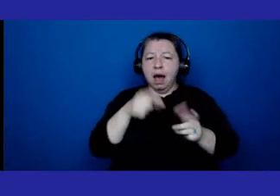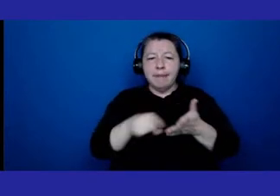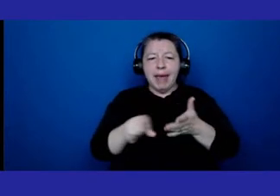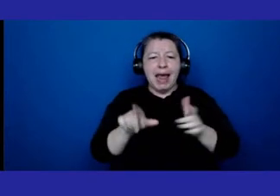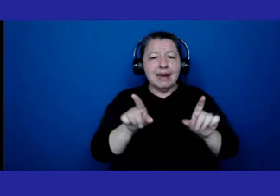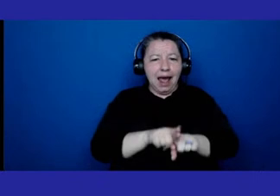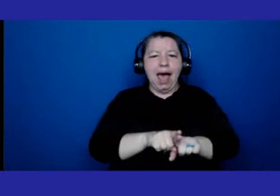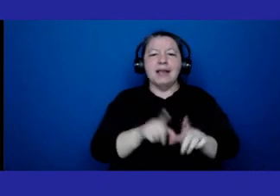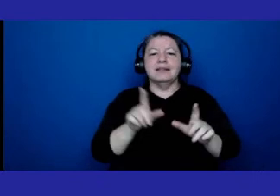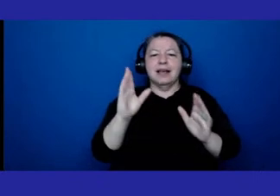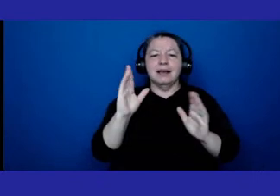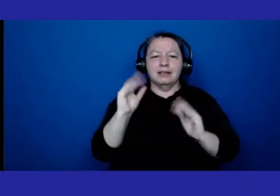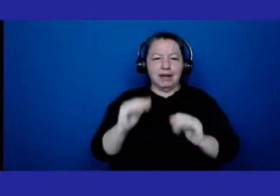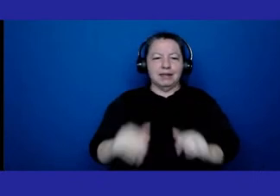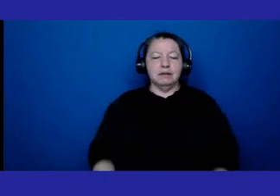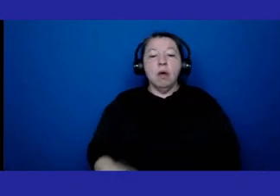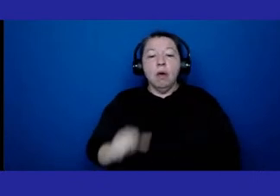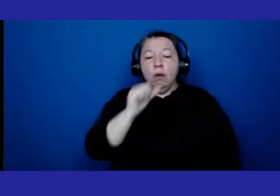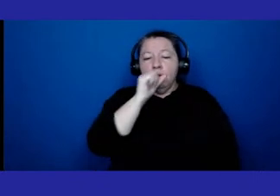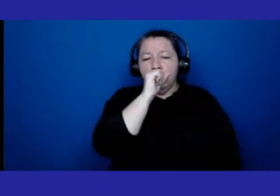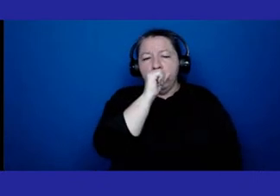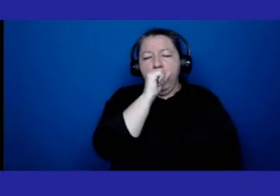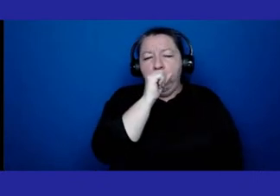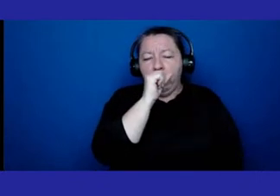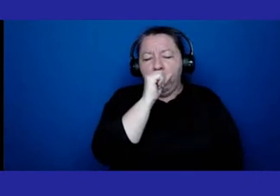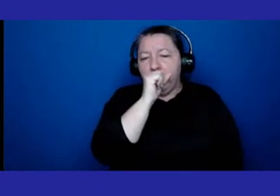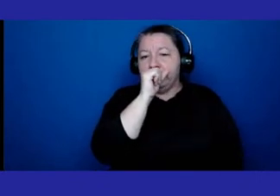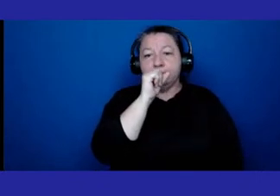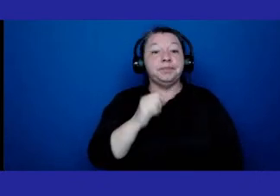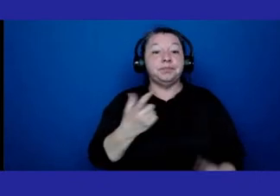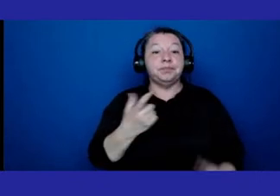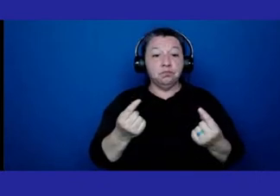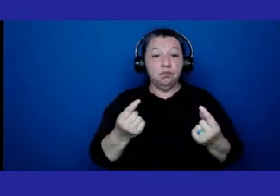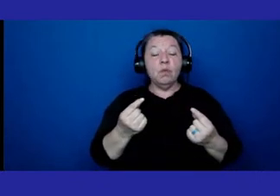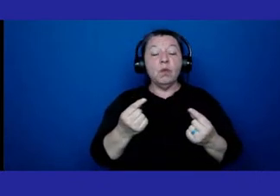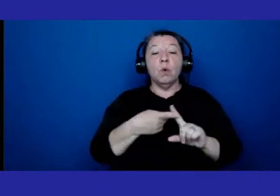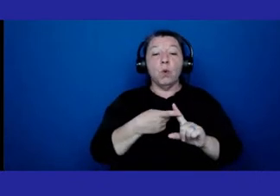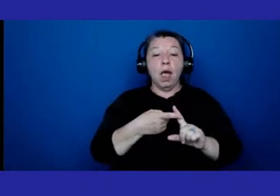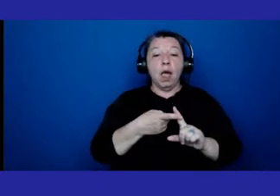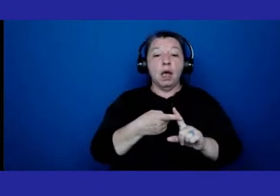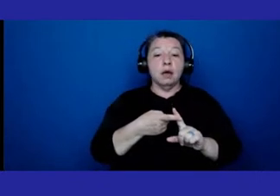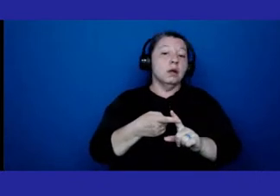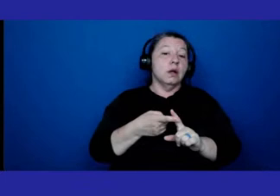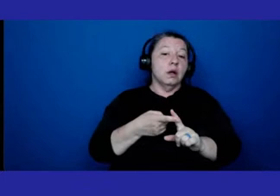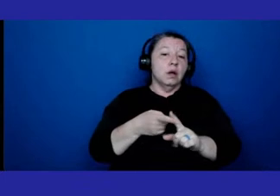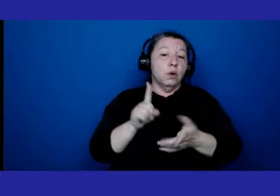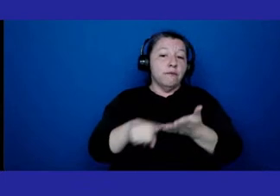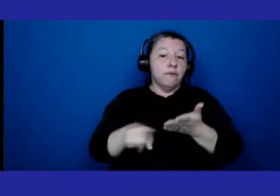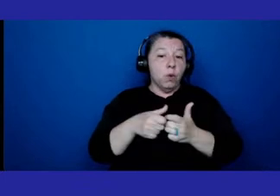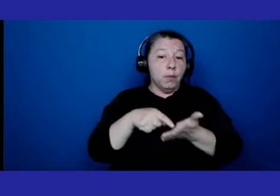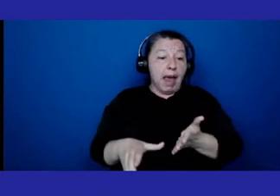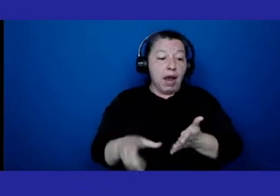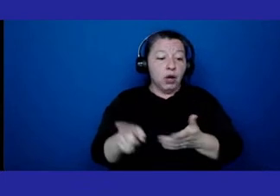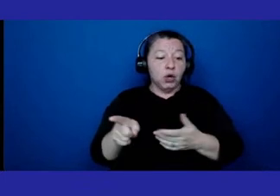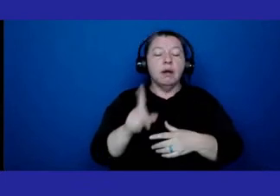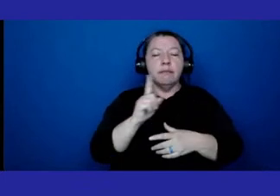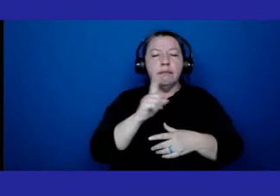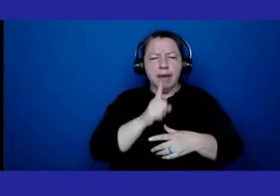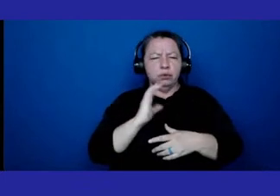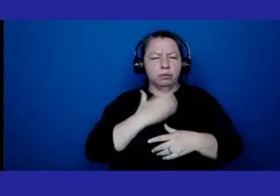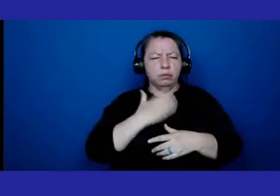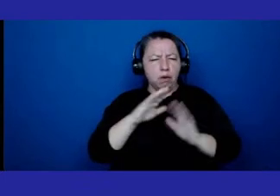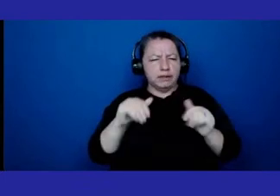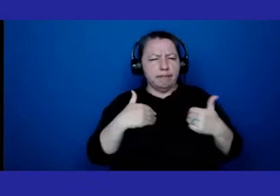expected. So what we have to do is to make sure that we follow up with the payer make sure that our system has the